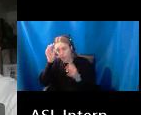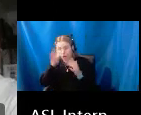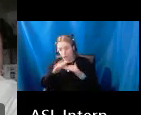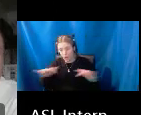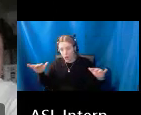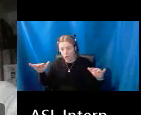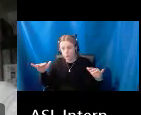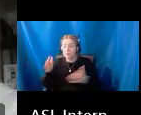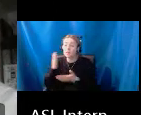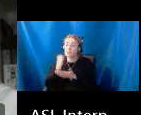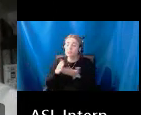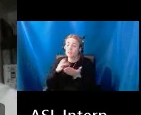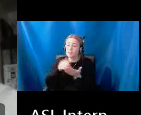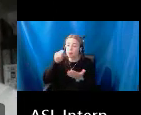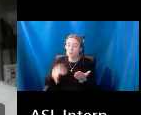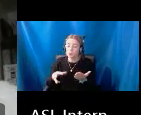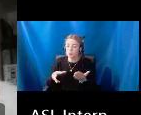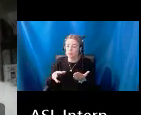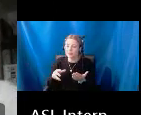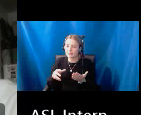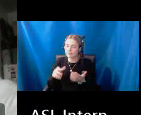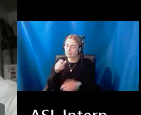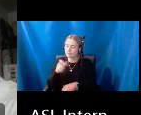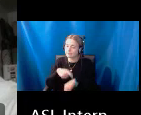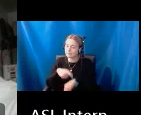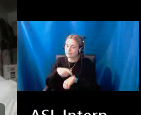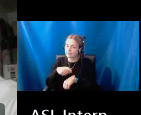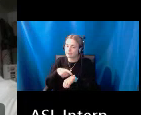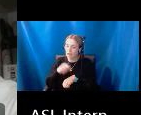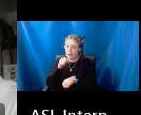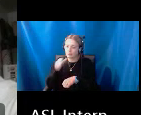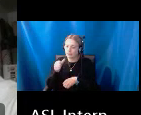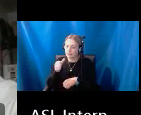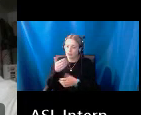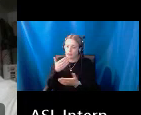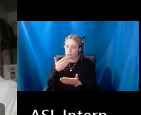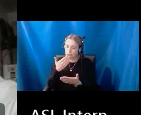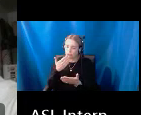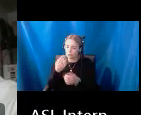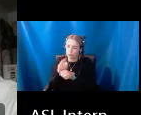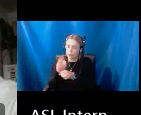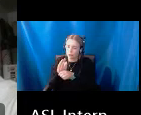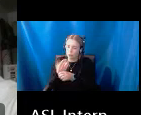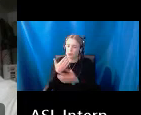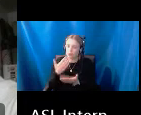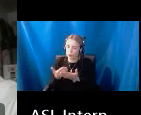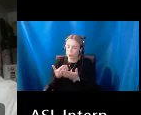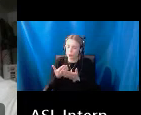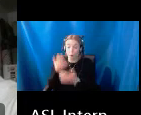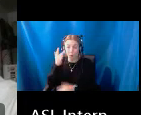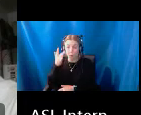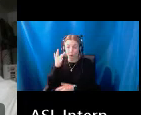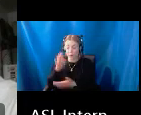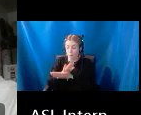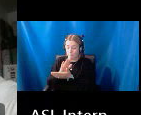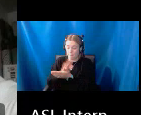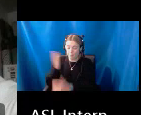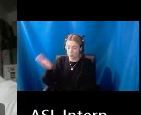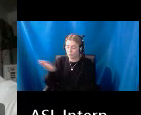time wisely. And that's based on your writing. If you're rushing your writing, if your writing is